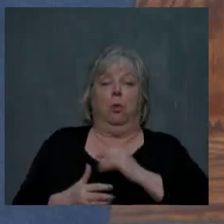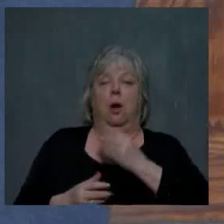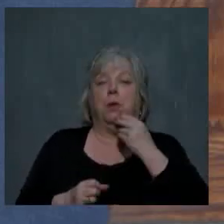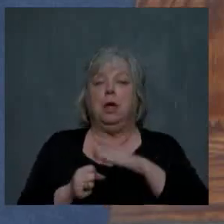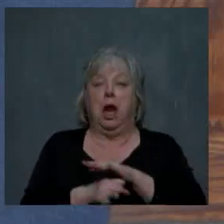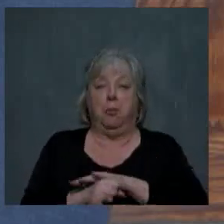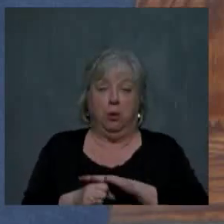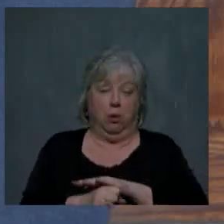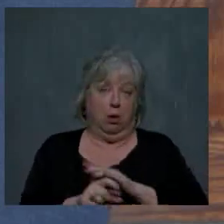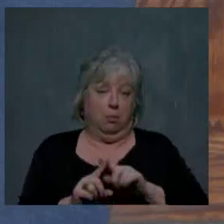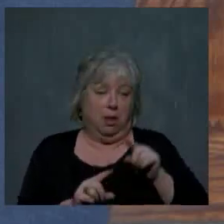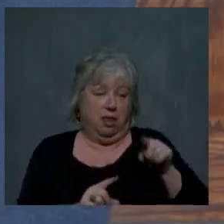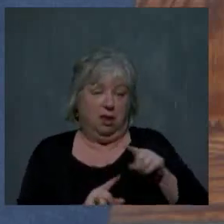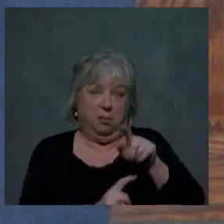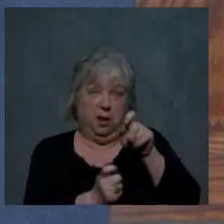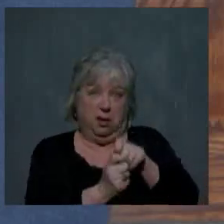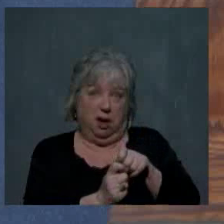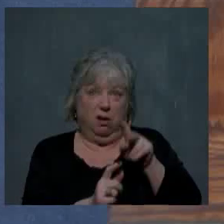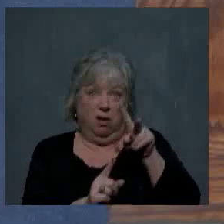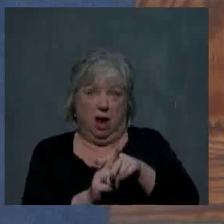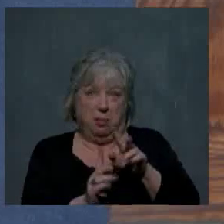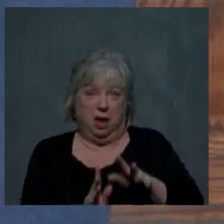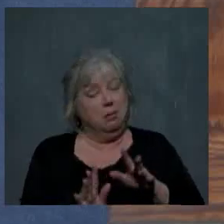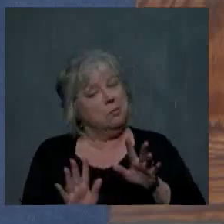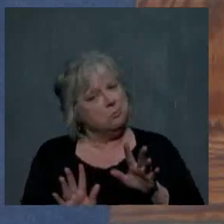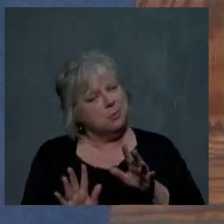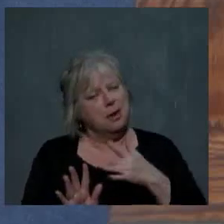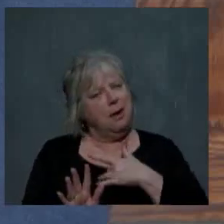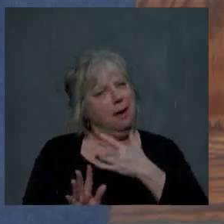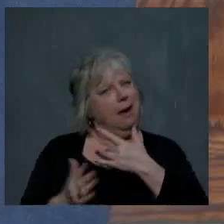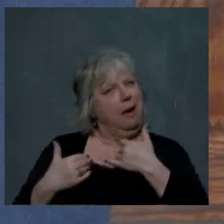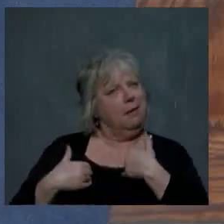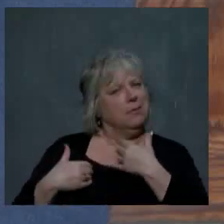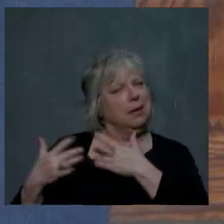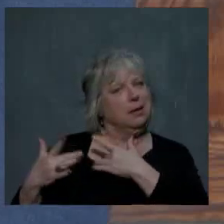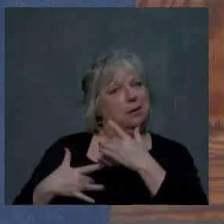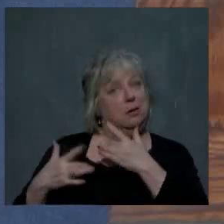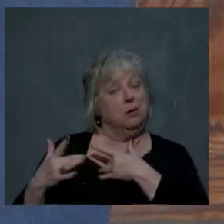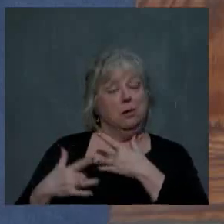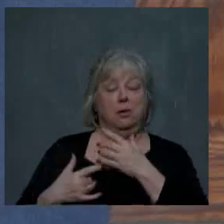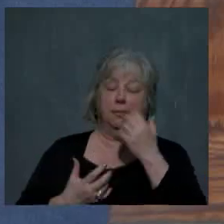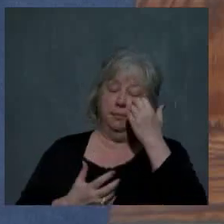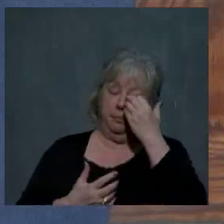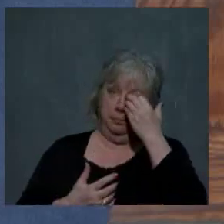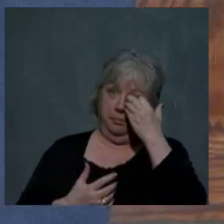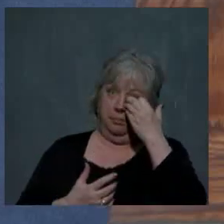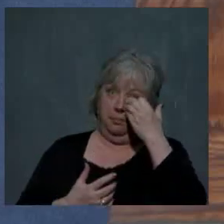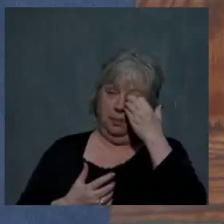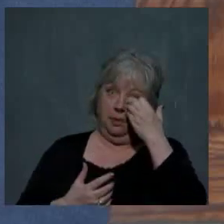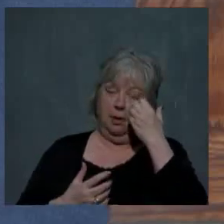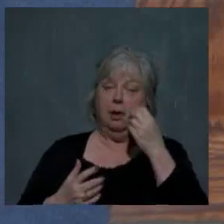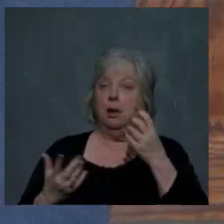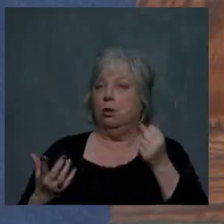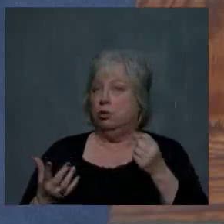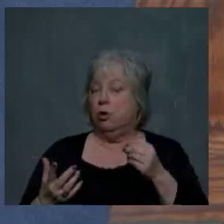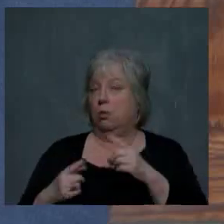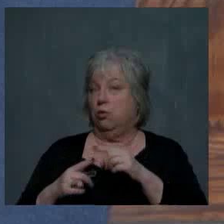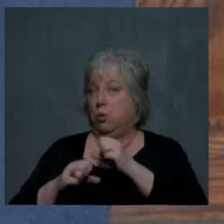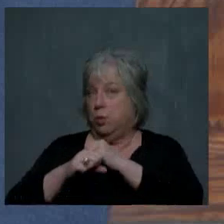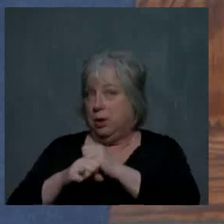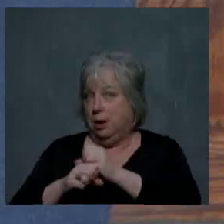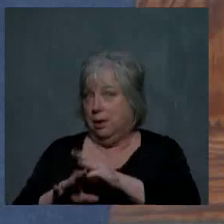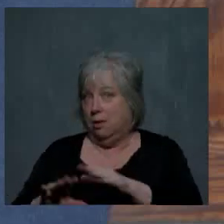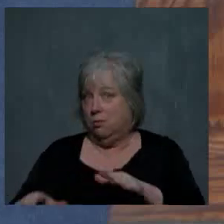application. And for the protection of children, I would like to see this not